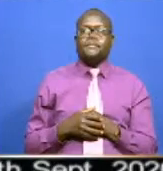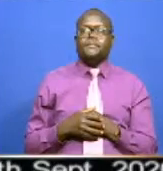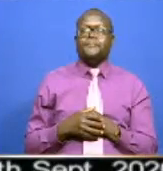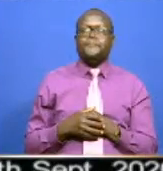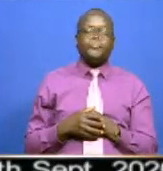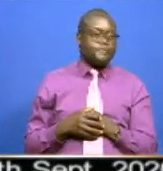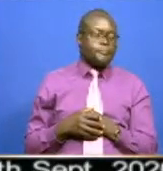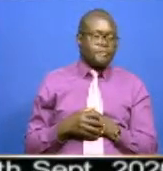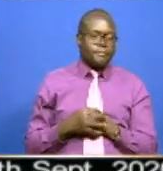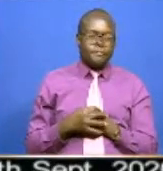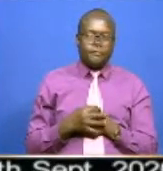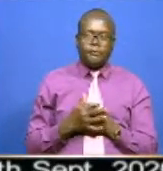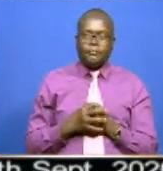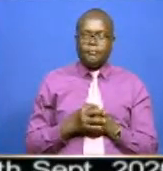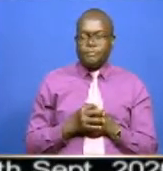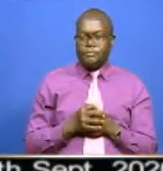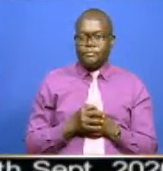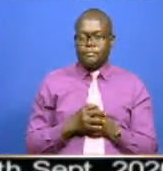Who was on there?